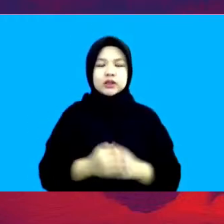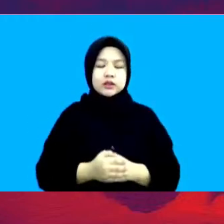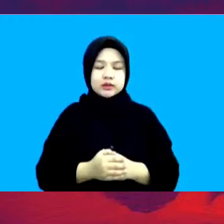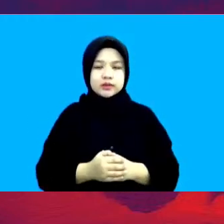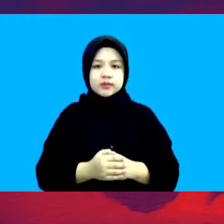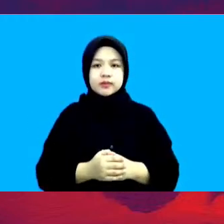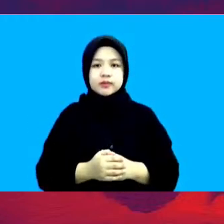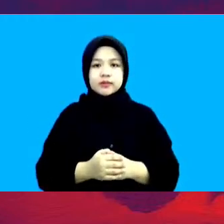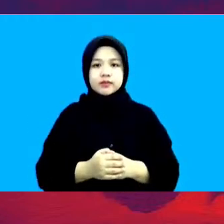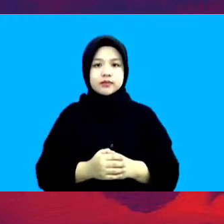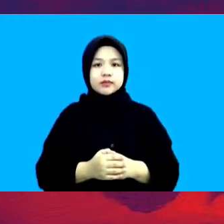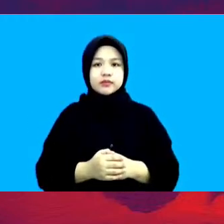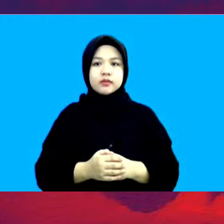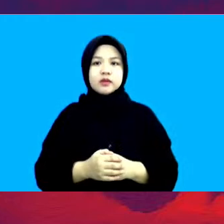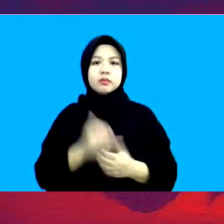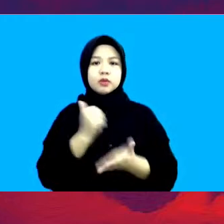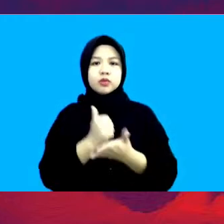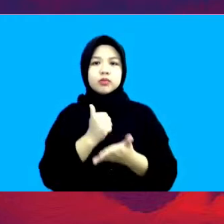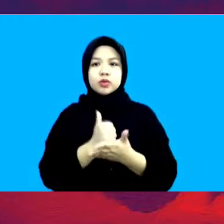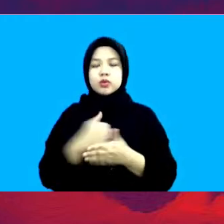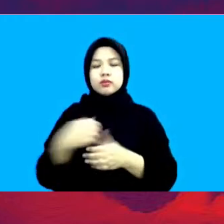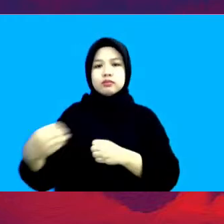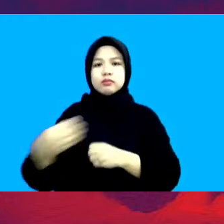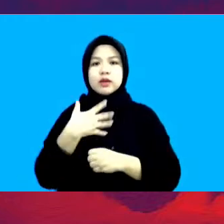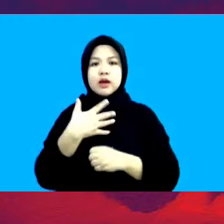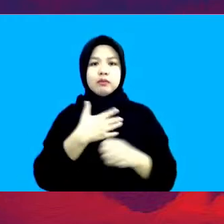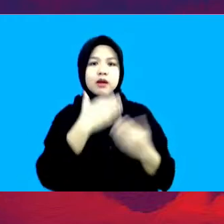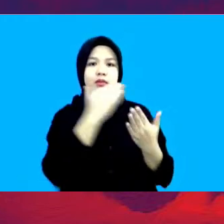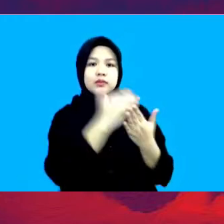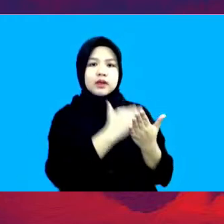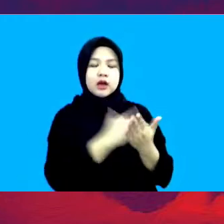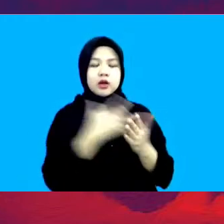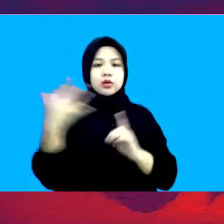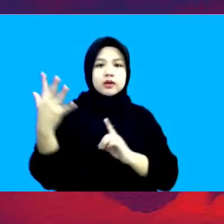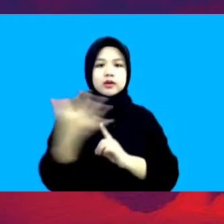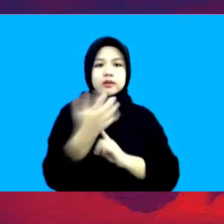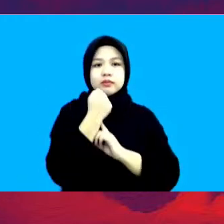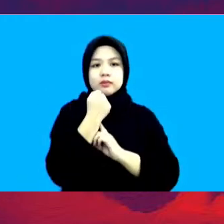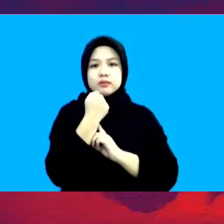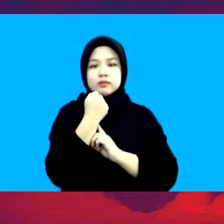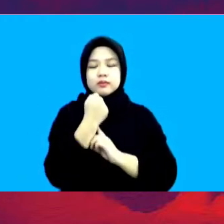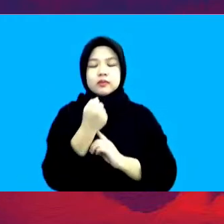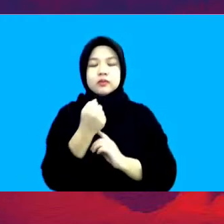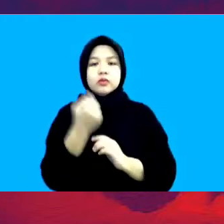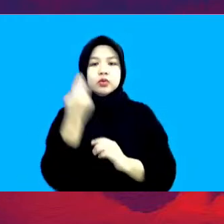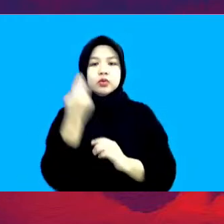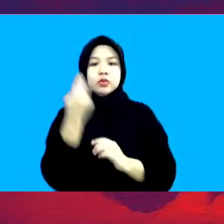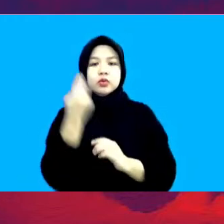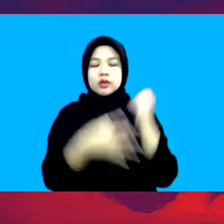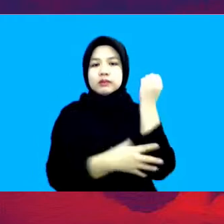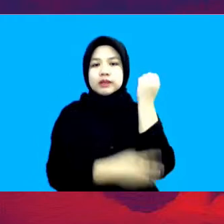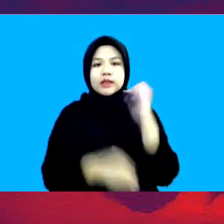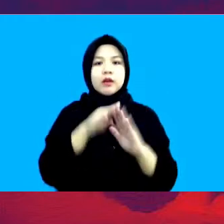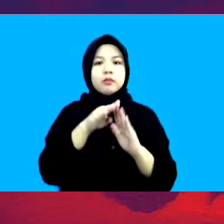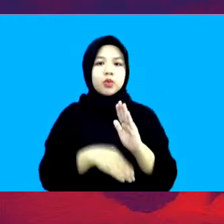directly impacting our policy and our achievement in trying to reach poverty reduction.